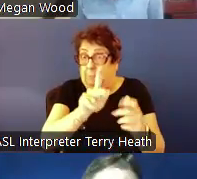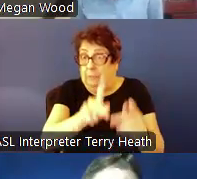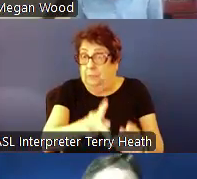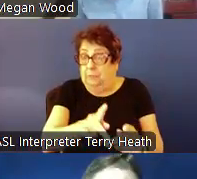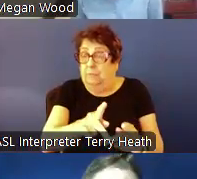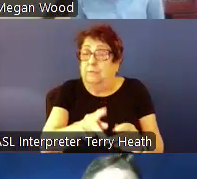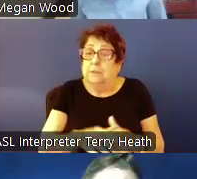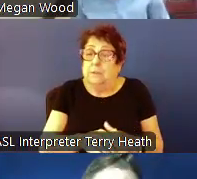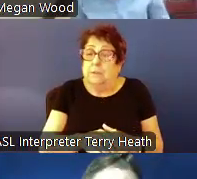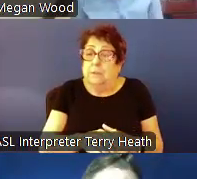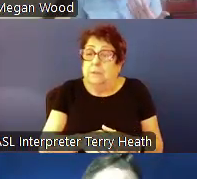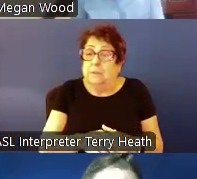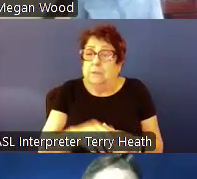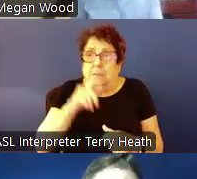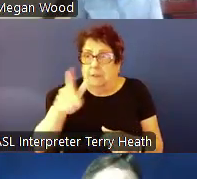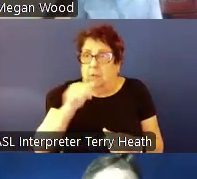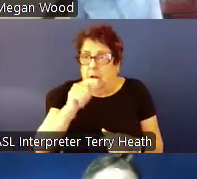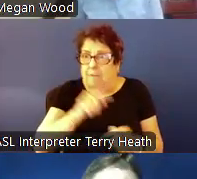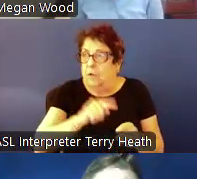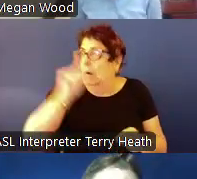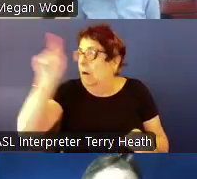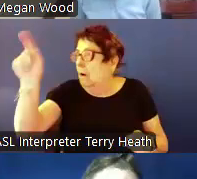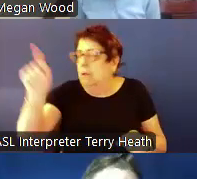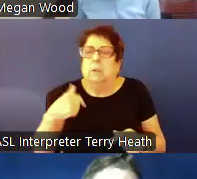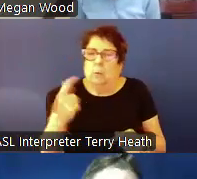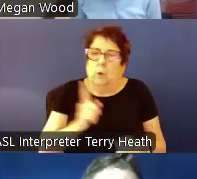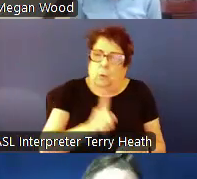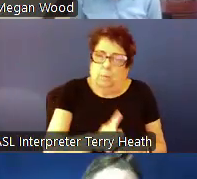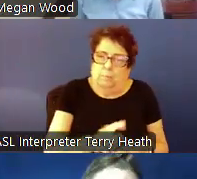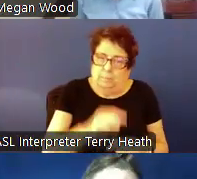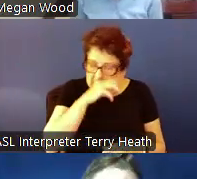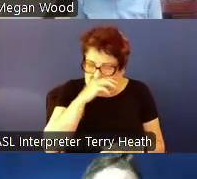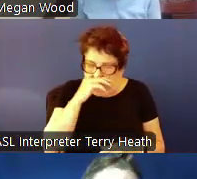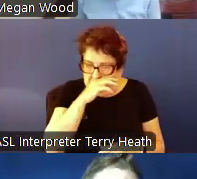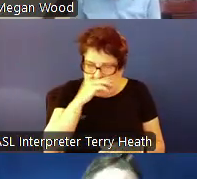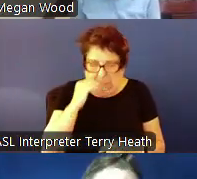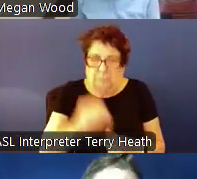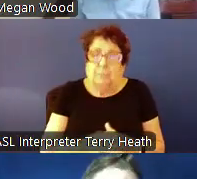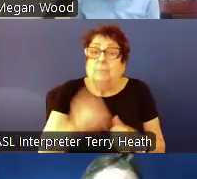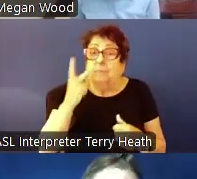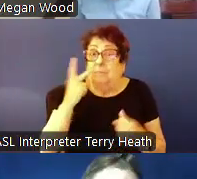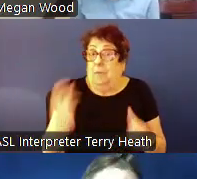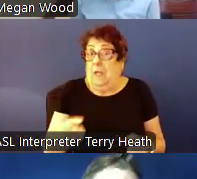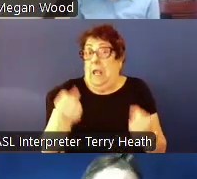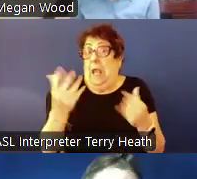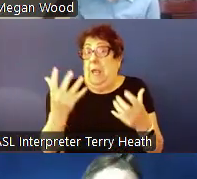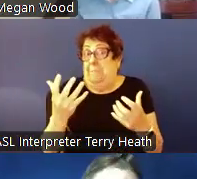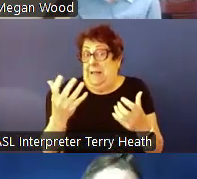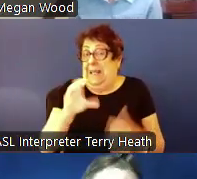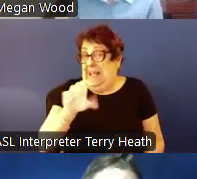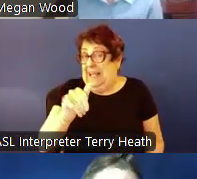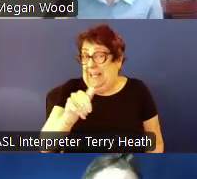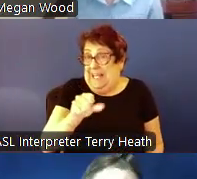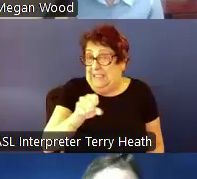like I said, covers 3 counties. So this is the number of cases that were handled in our office, and you can see that about half of them